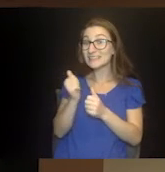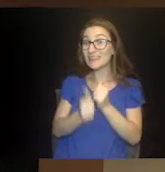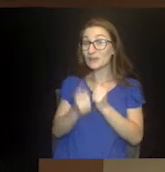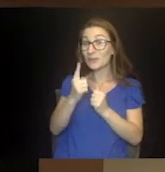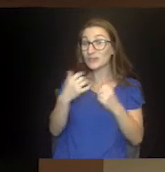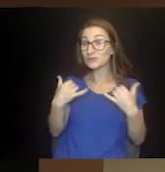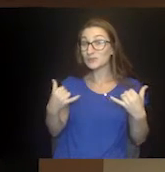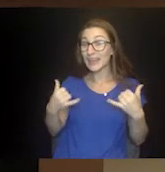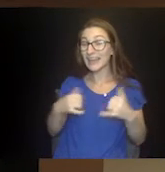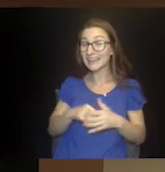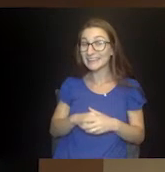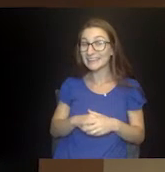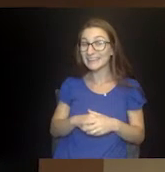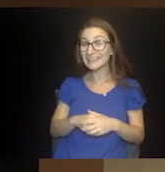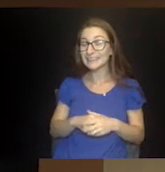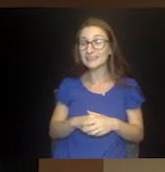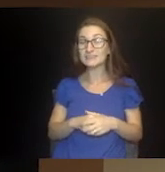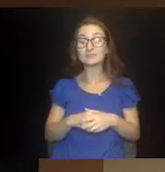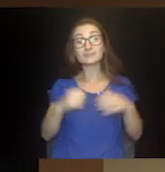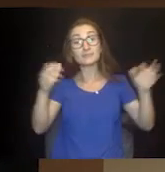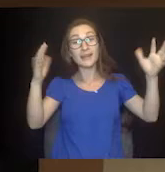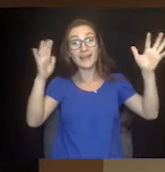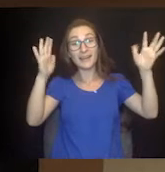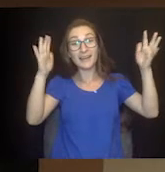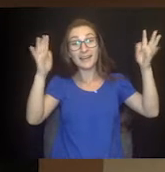How is everyone today?